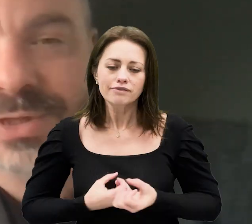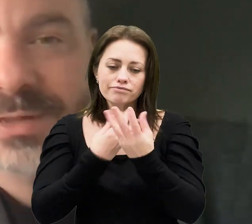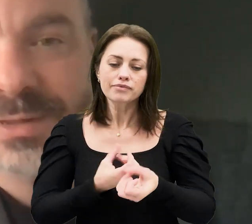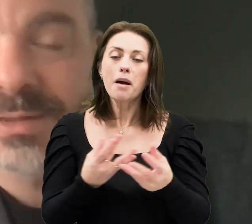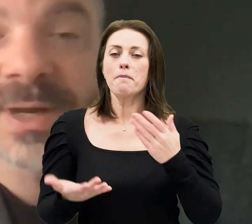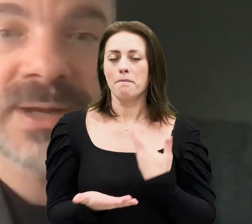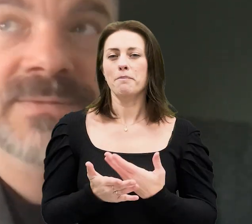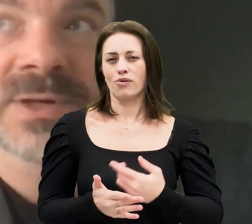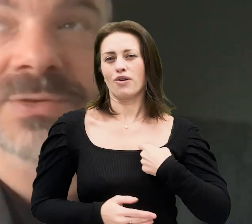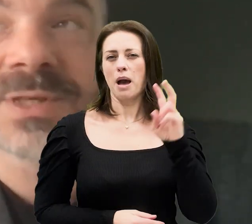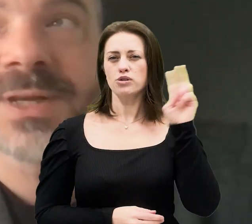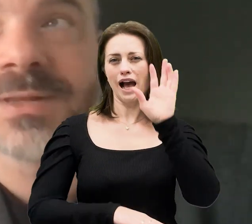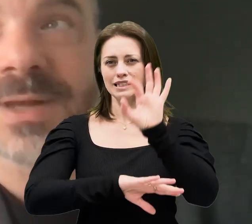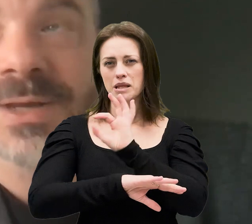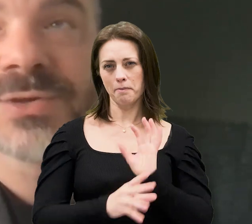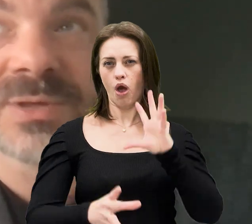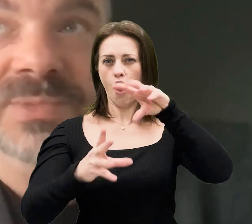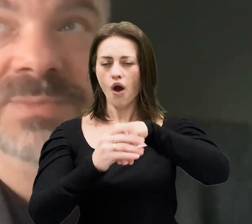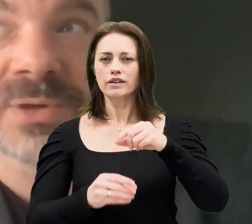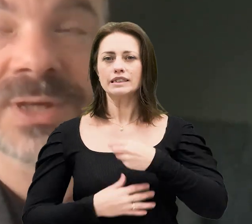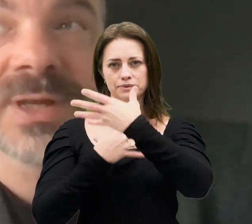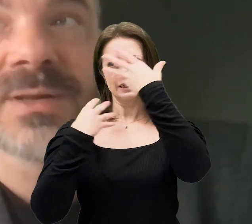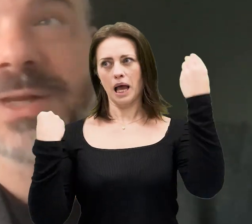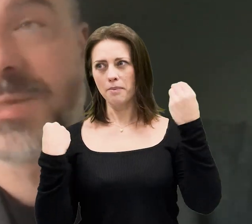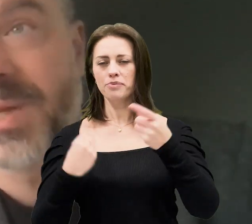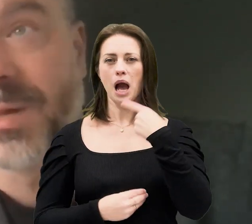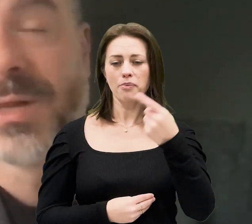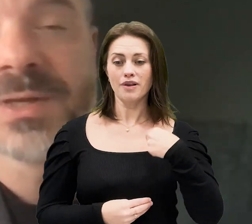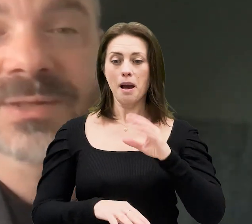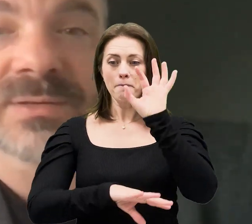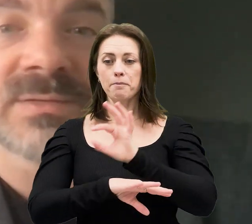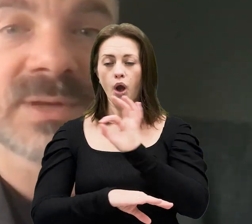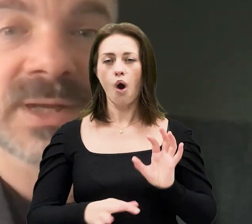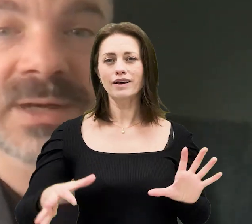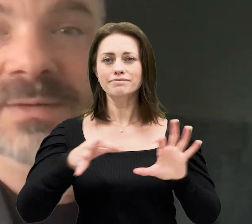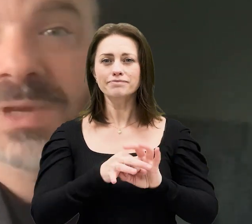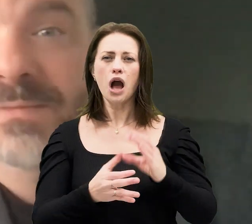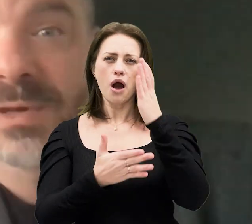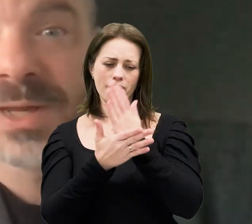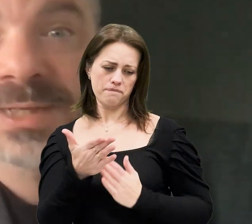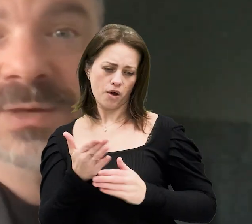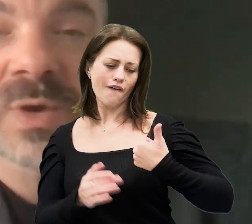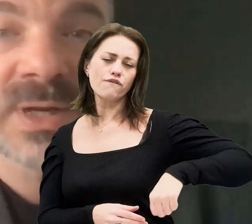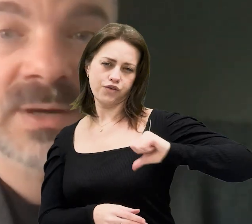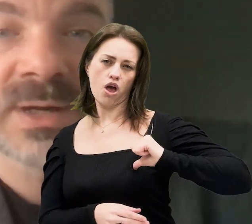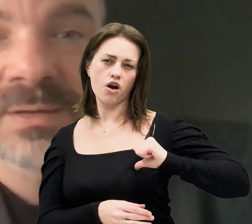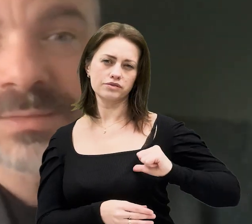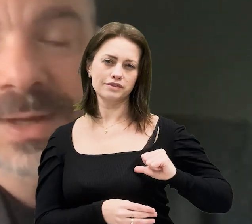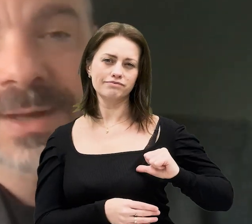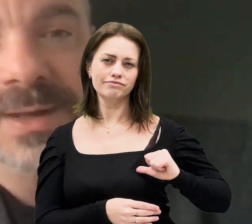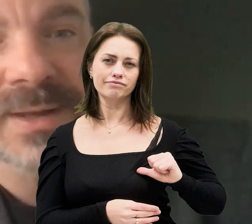joined this project. I forgot to say that I joined this project in its middle, so even less than 1